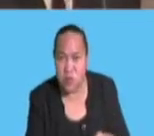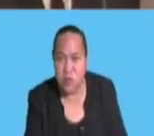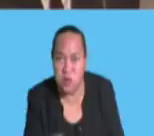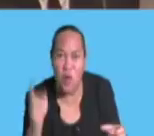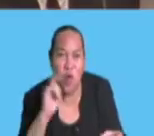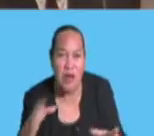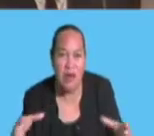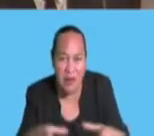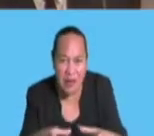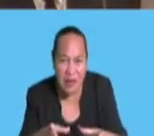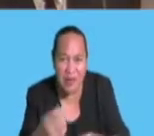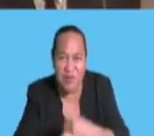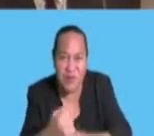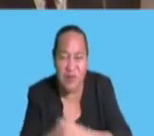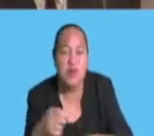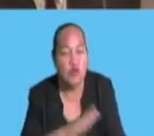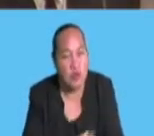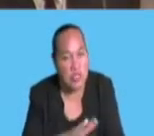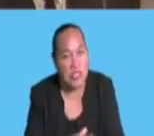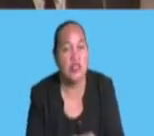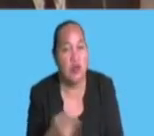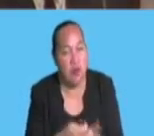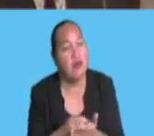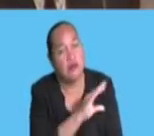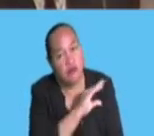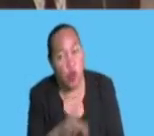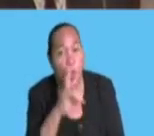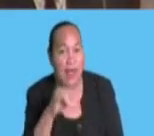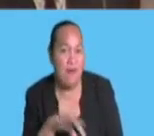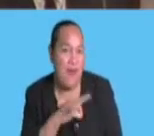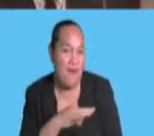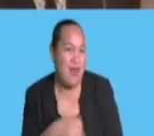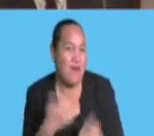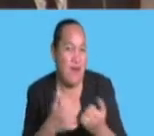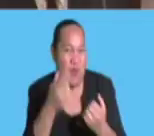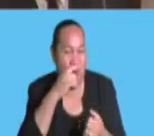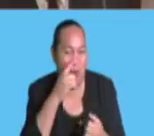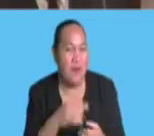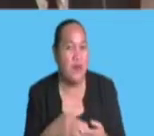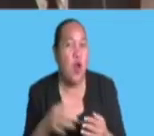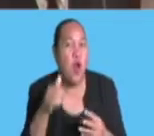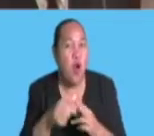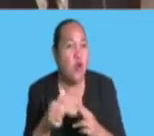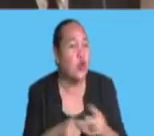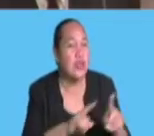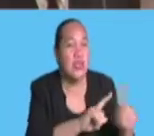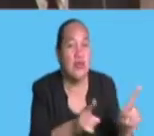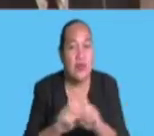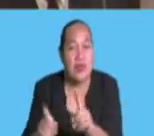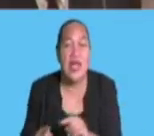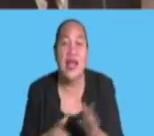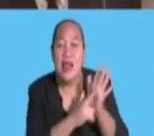reduce odor, benefiting over 220,000 people. This also includes the design works for wastewater treatment plant upgrades of